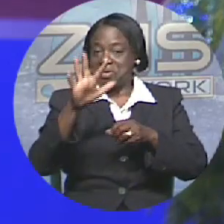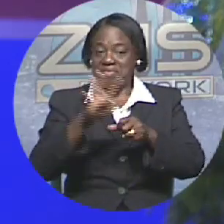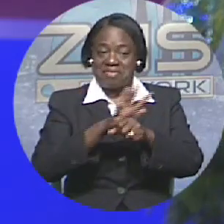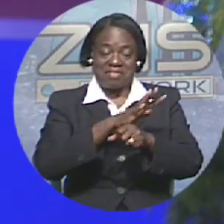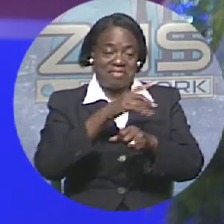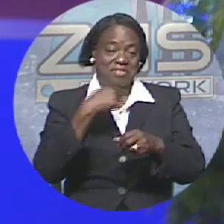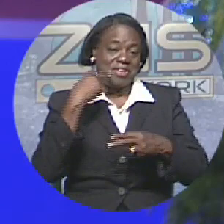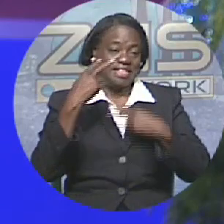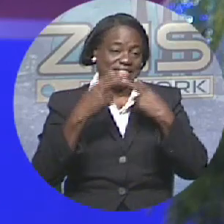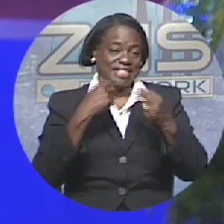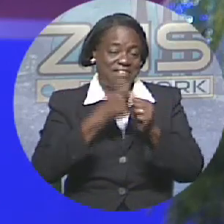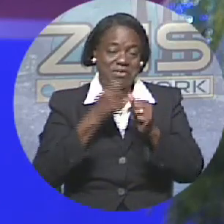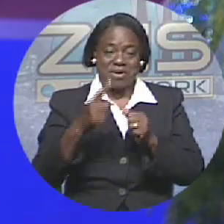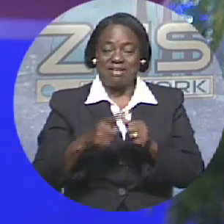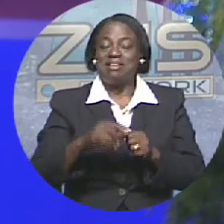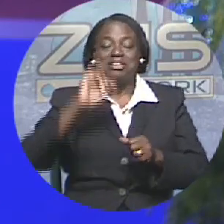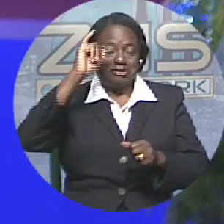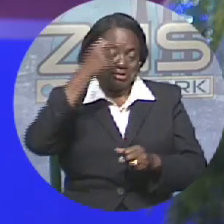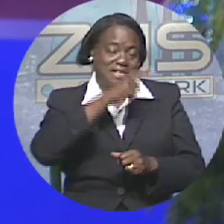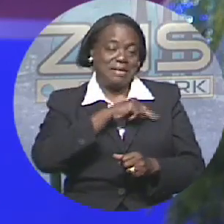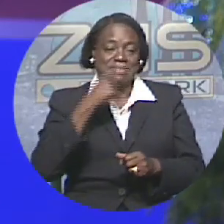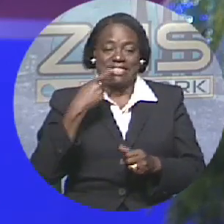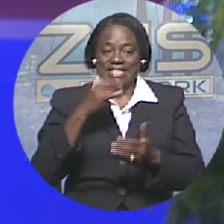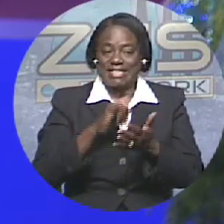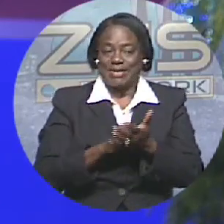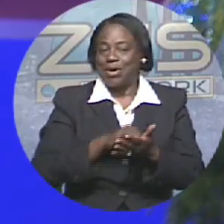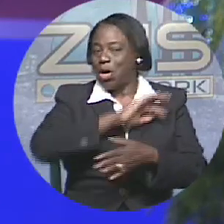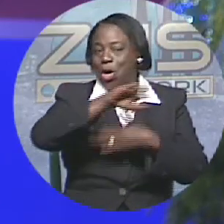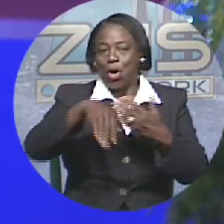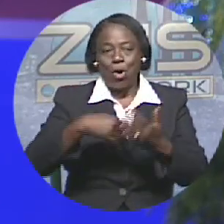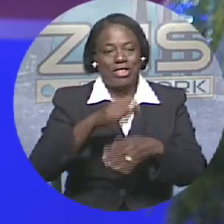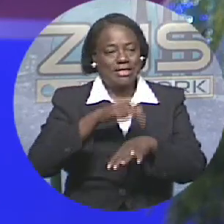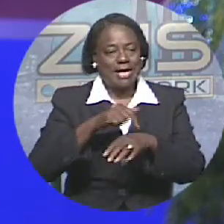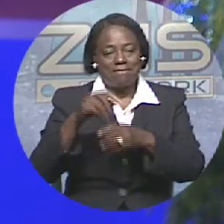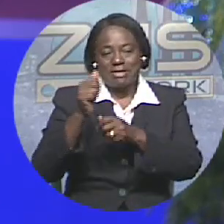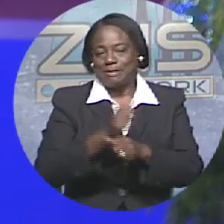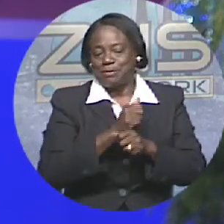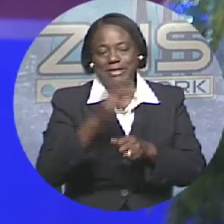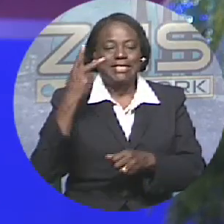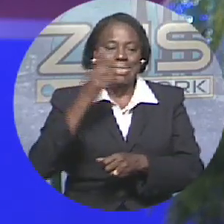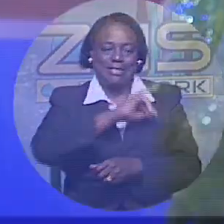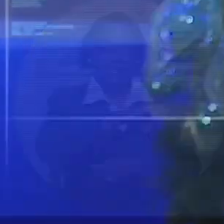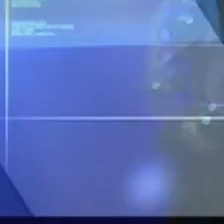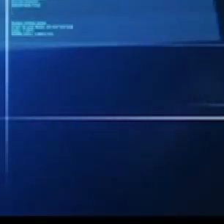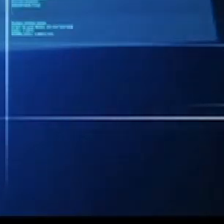Gibson said that I did. Well, that's all the time we have for sports tonight. Once again, I'm Kelsey Johnson.